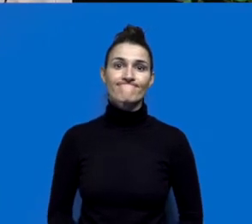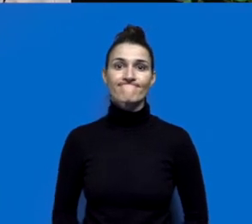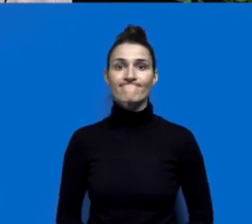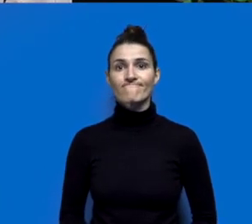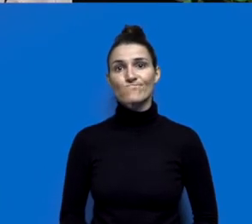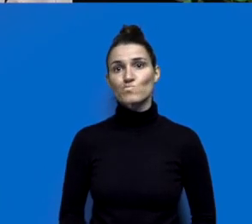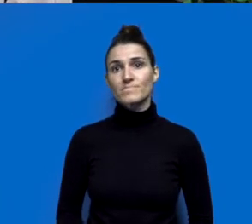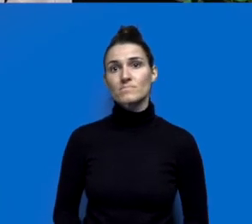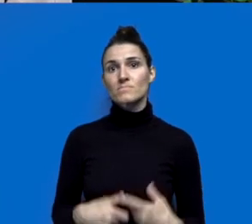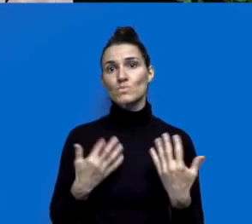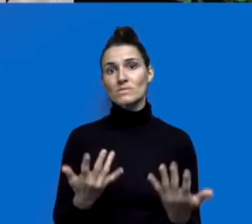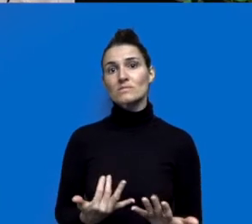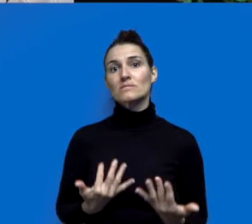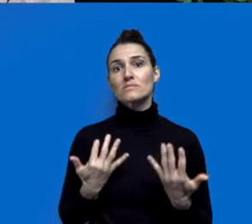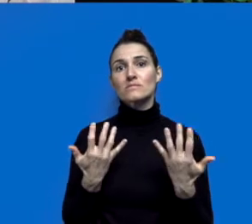And wait.